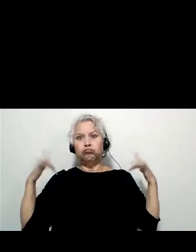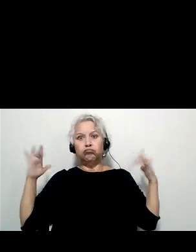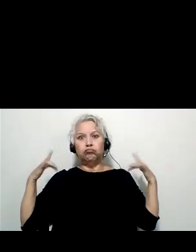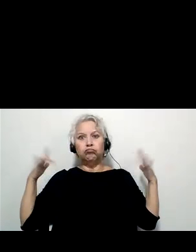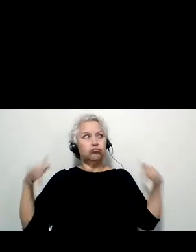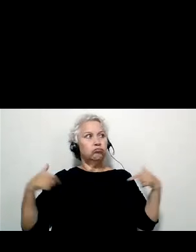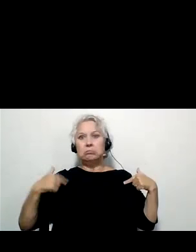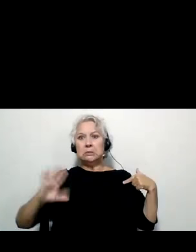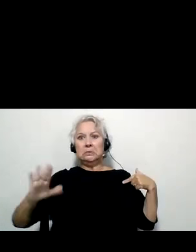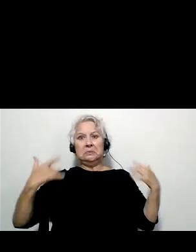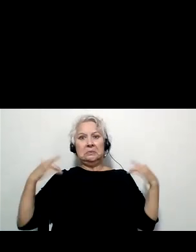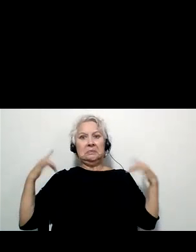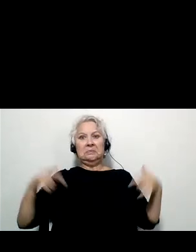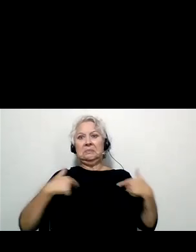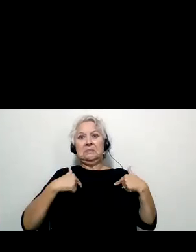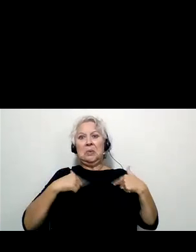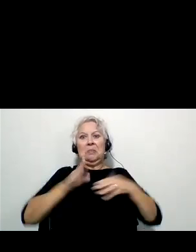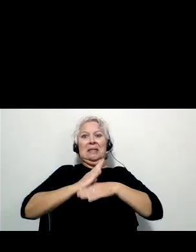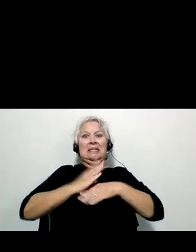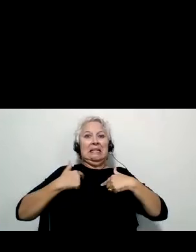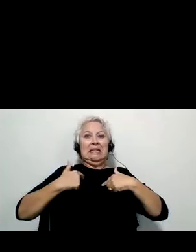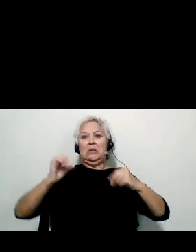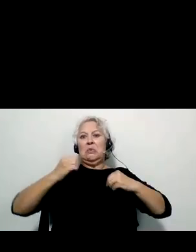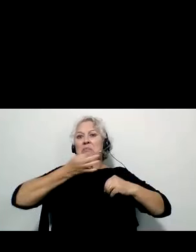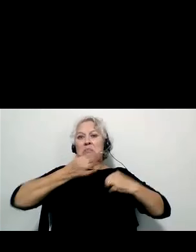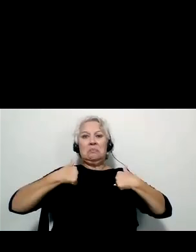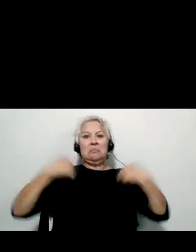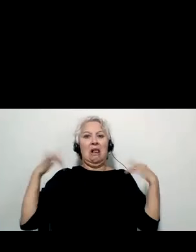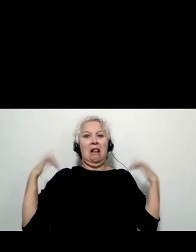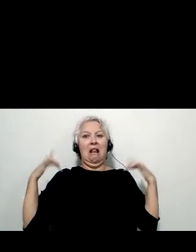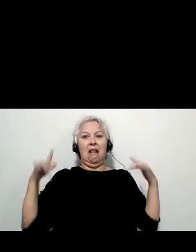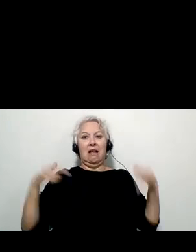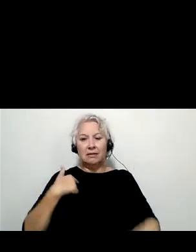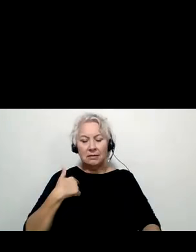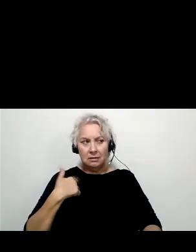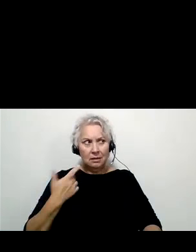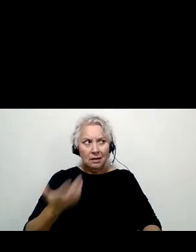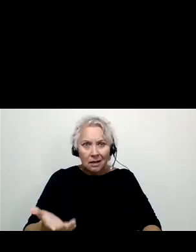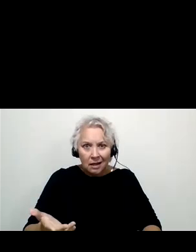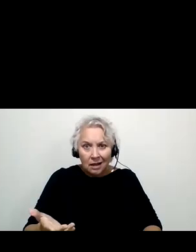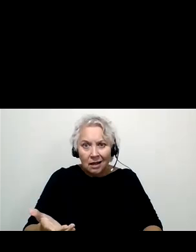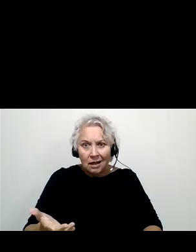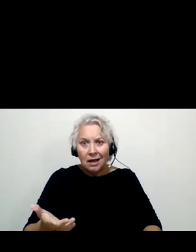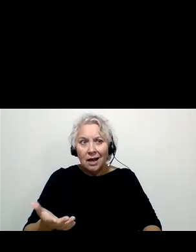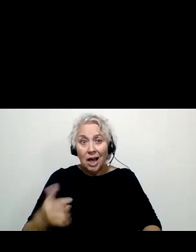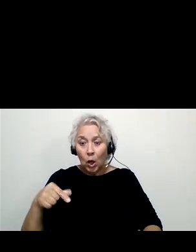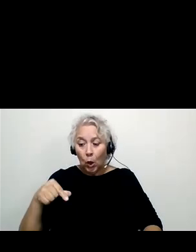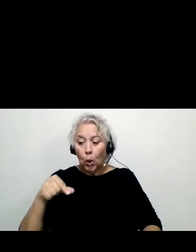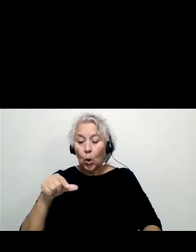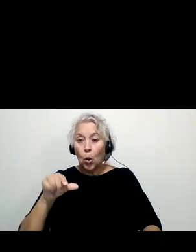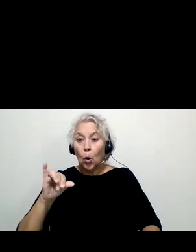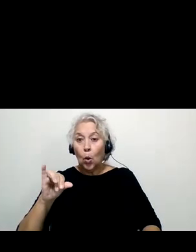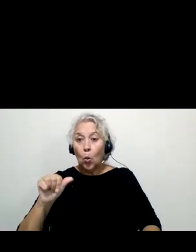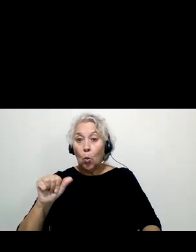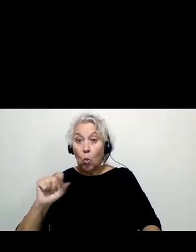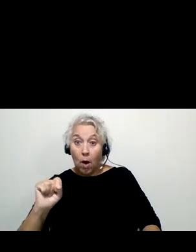me, I can't do it. Not me, I'm too busy. I don't have the expertise. I don't know what I'm doing. And so what the QUIET indicator number 1